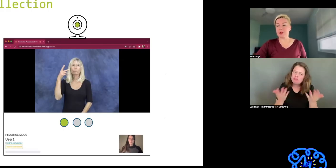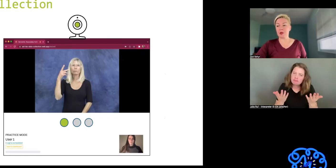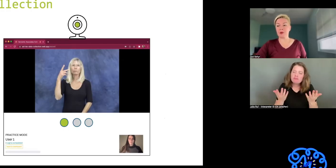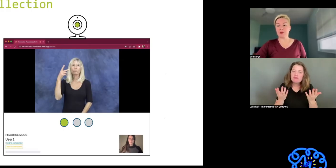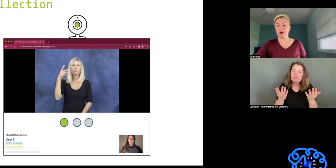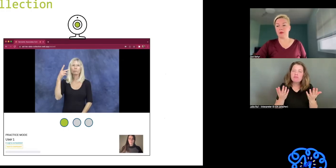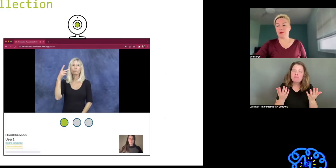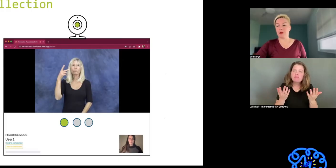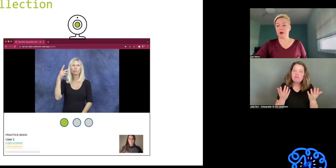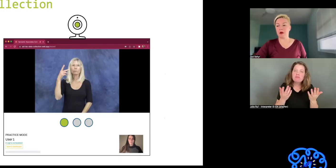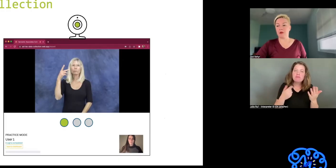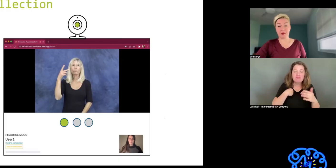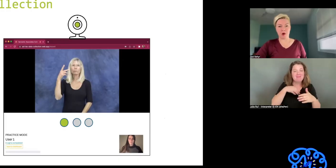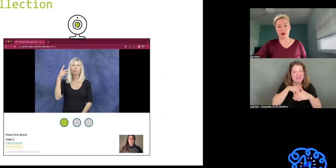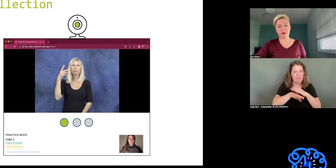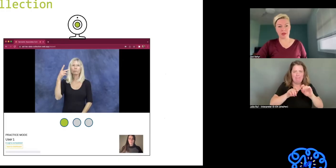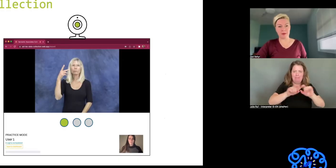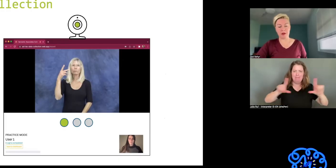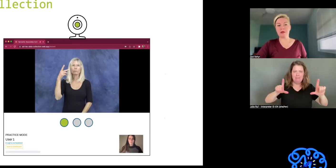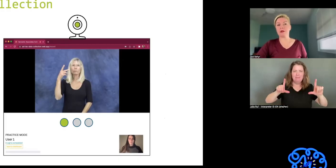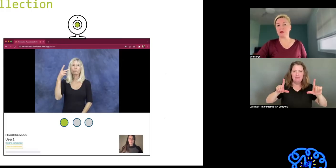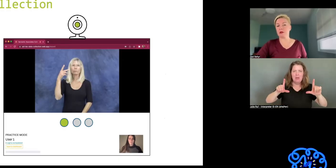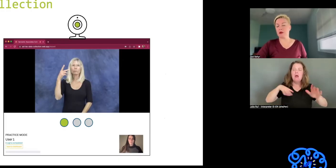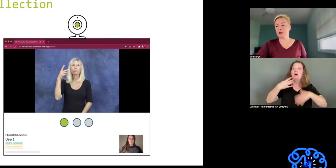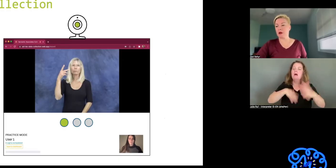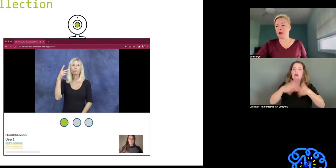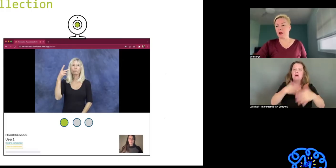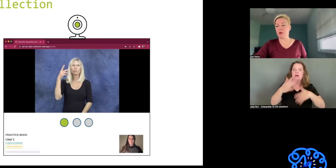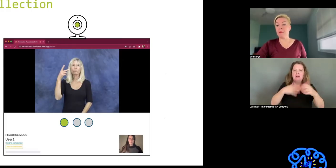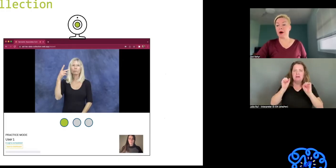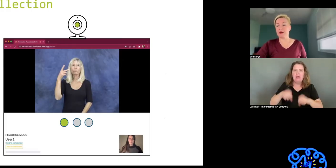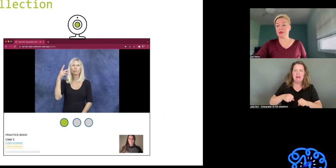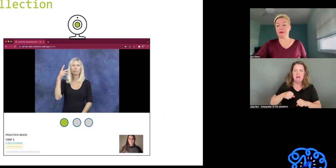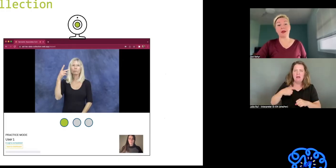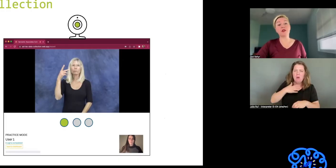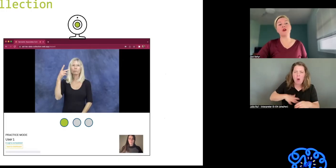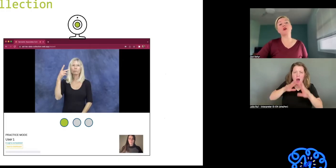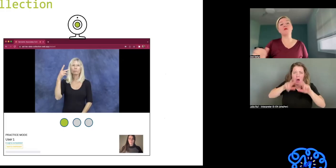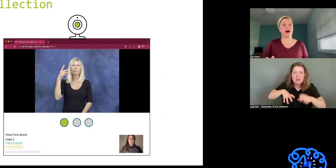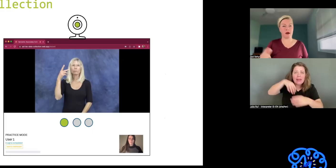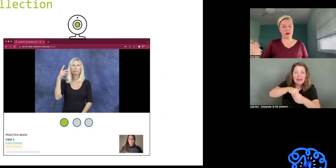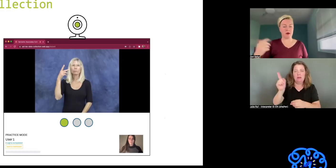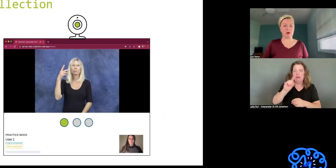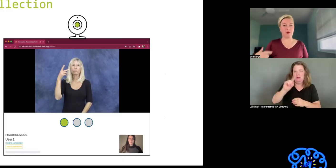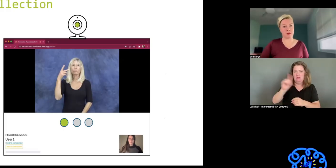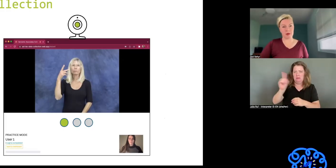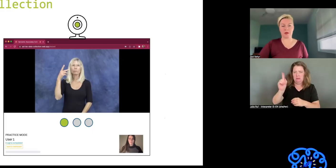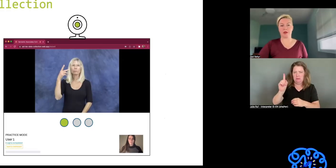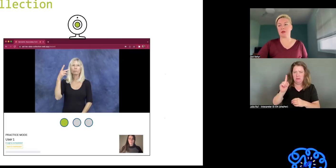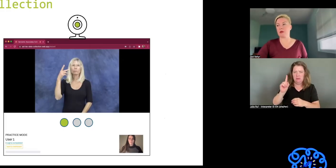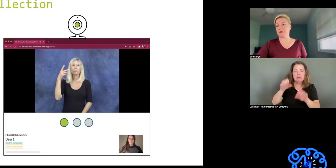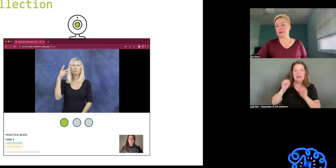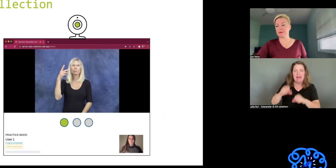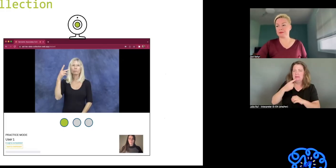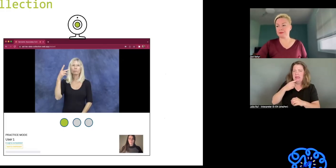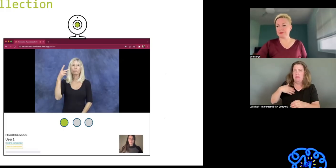opt to withdraw a response, but they could not go back and re-record their